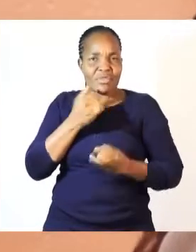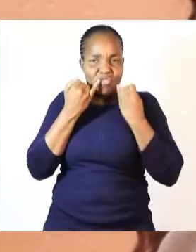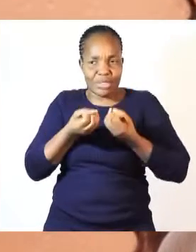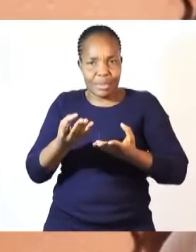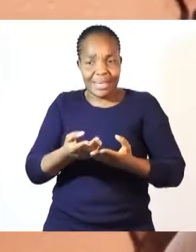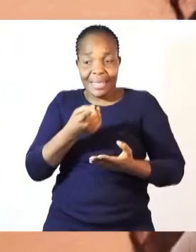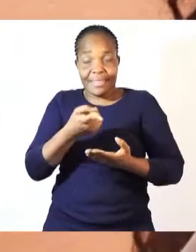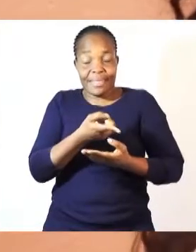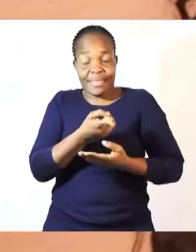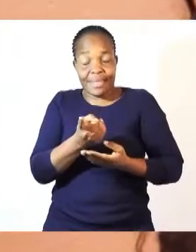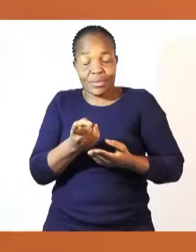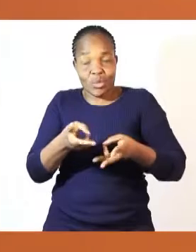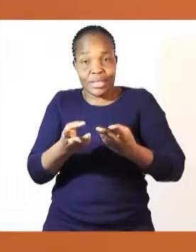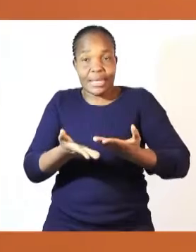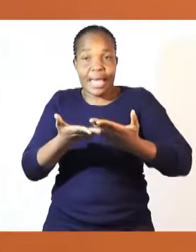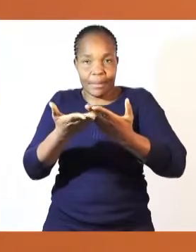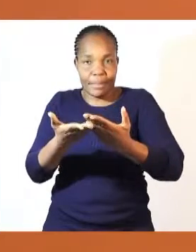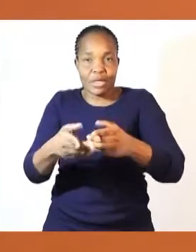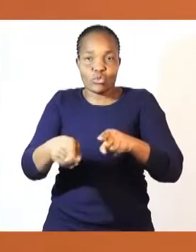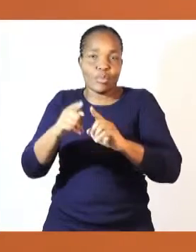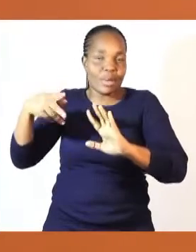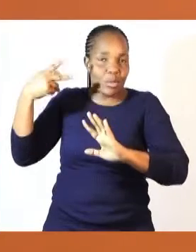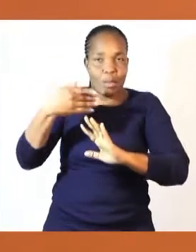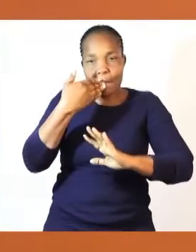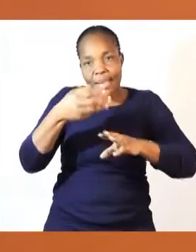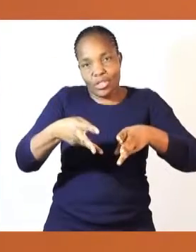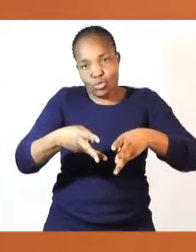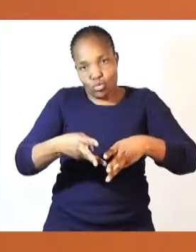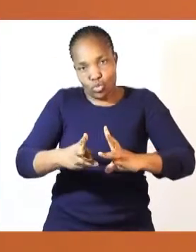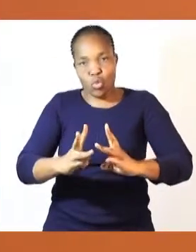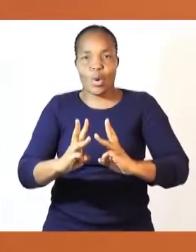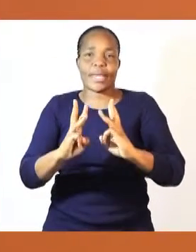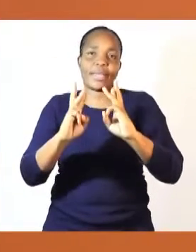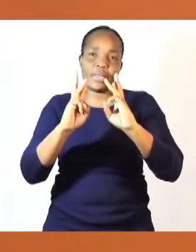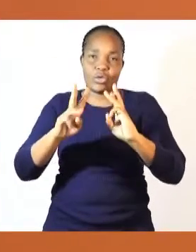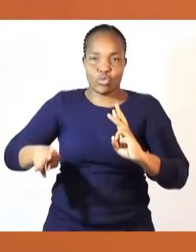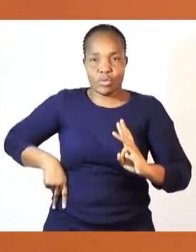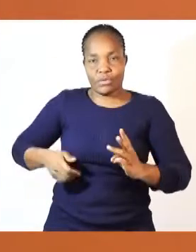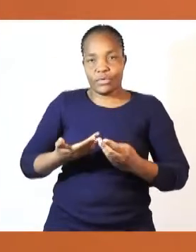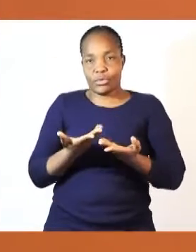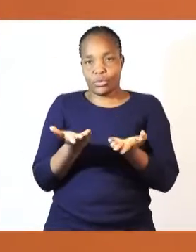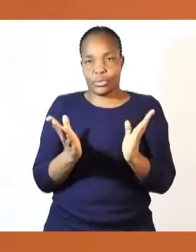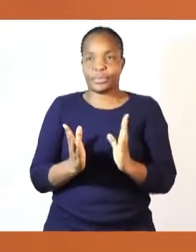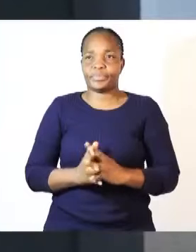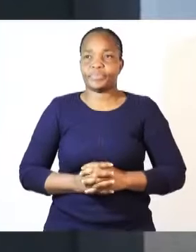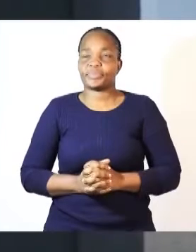help policy and decision makers to make informed decisions.